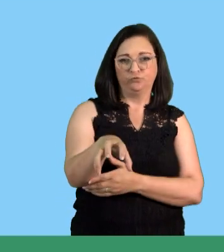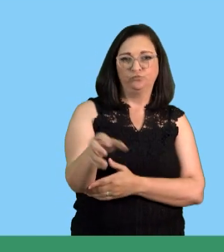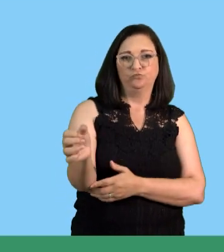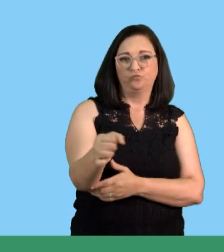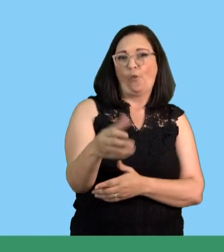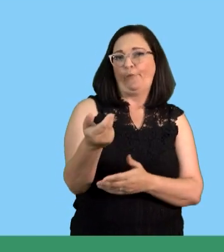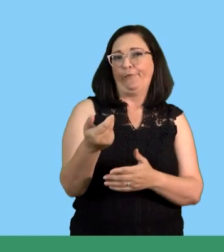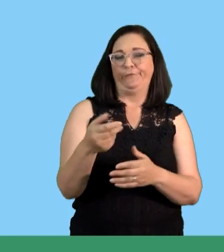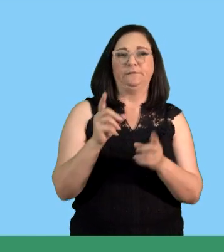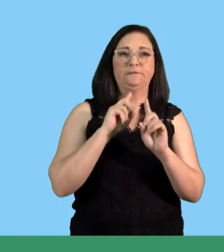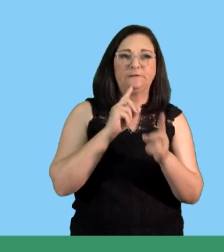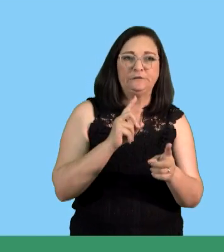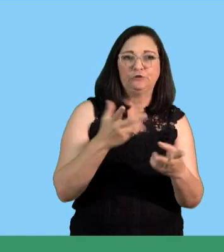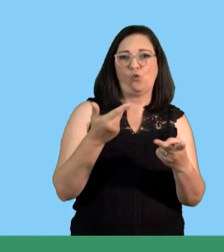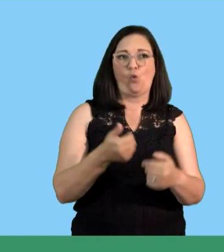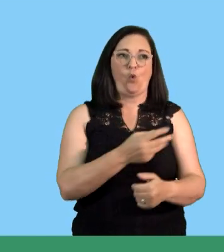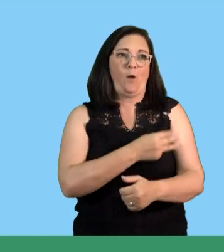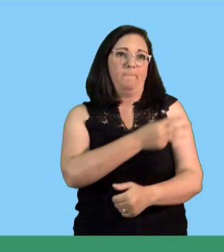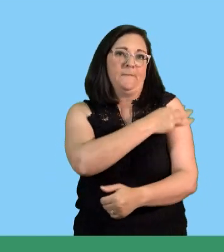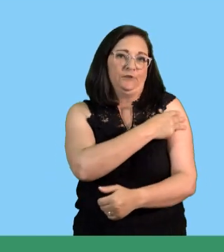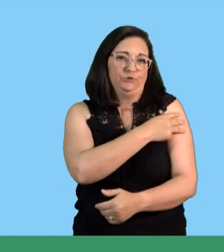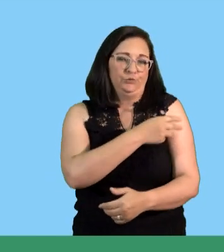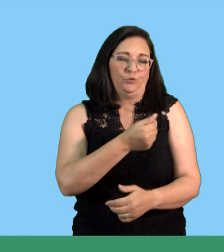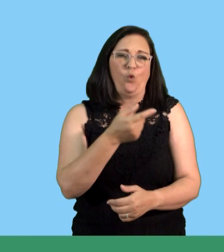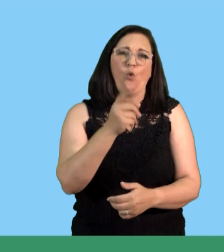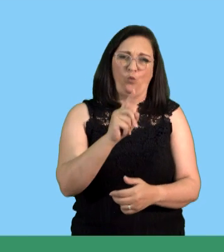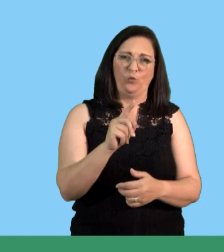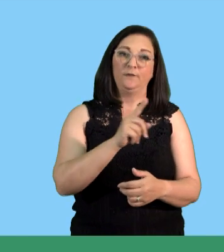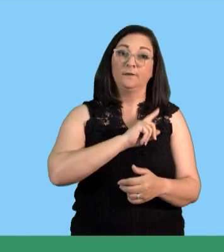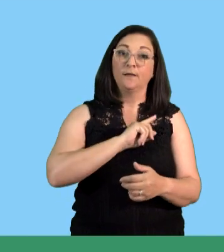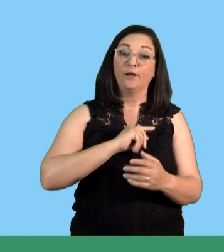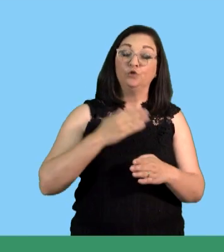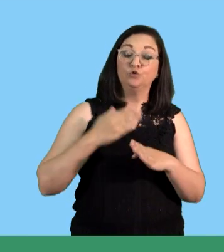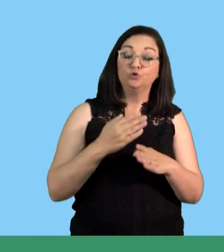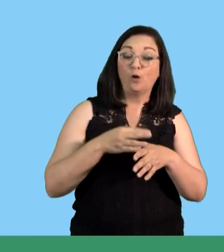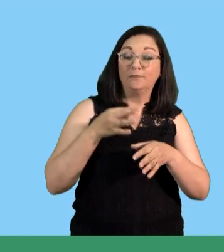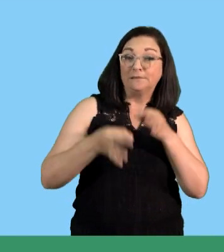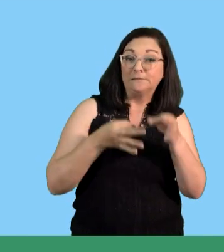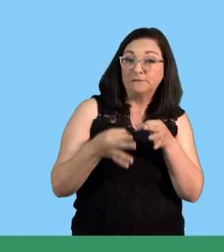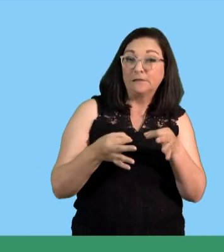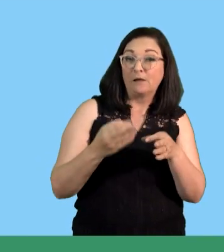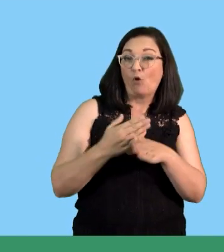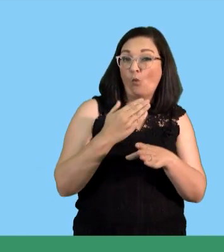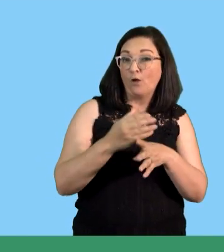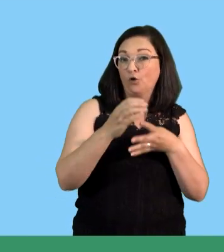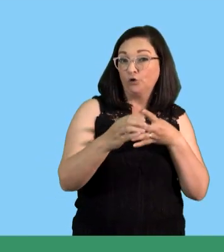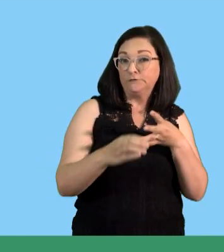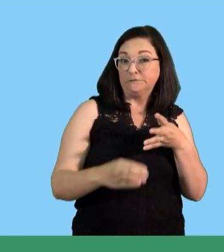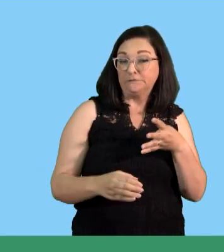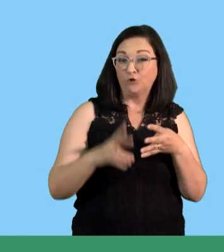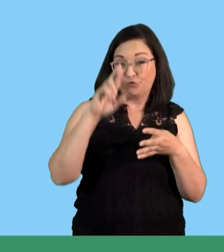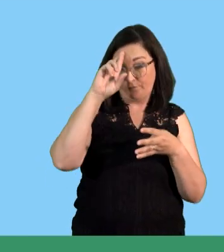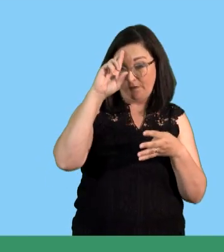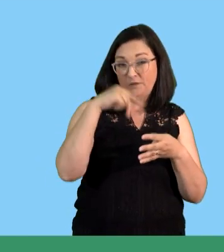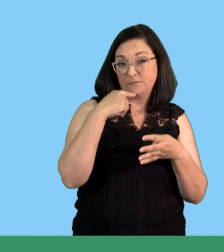an educator or as a manager or what. Job description, for example, the duties, what will you be doing in the working conditions? Remember,